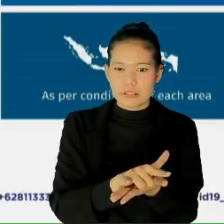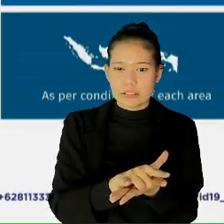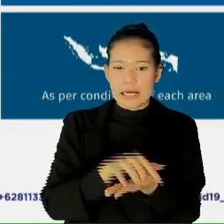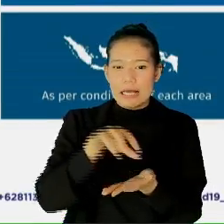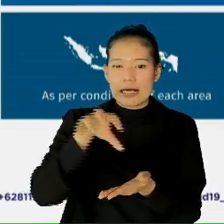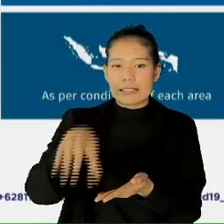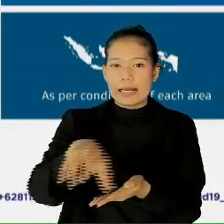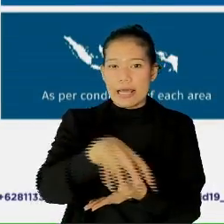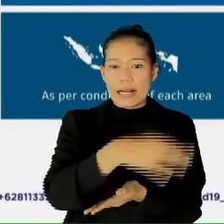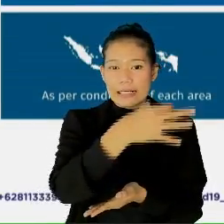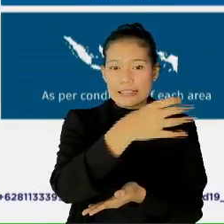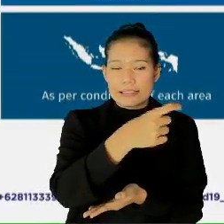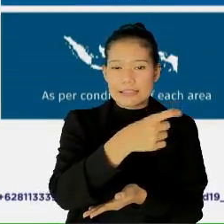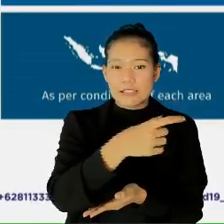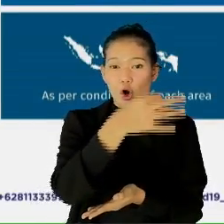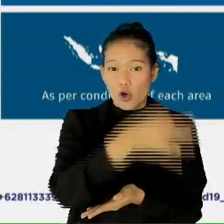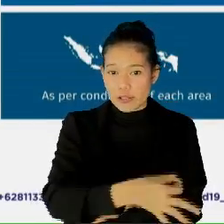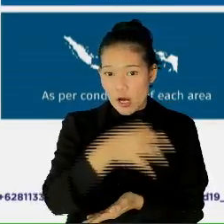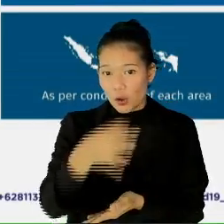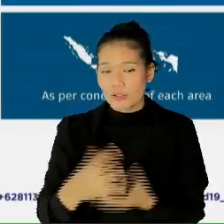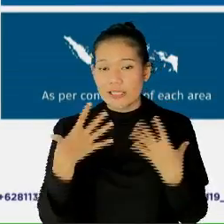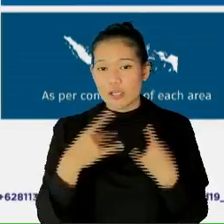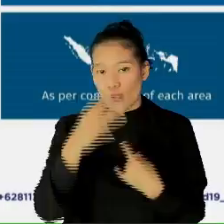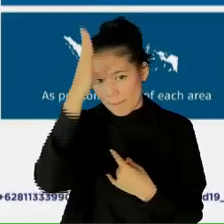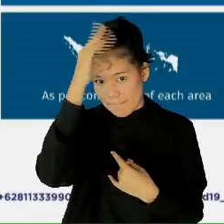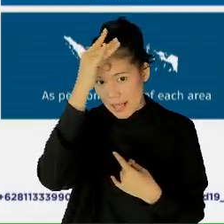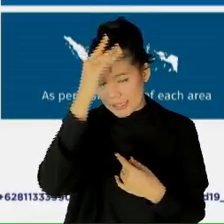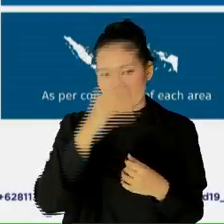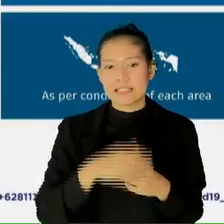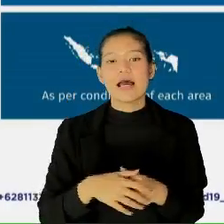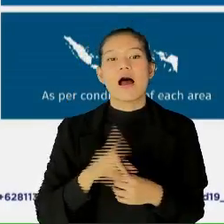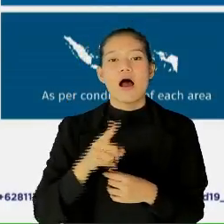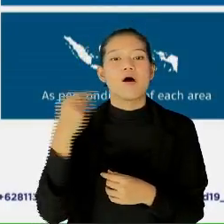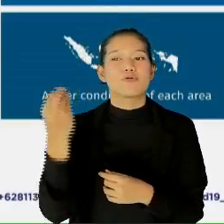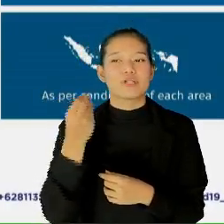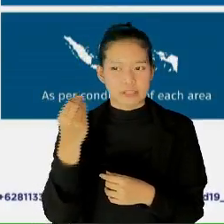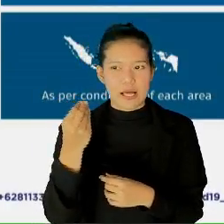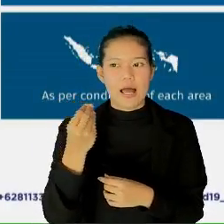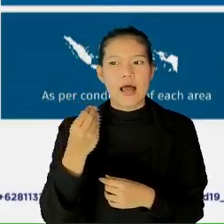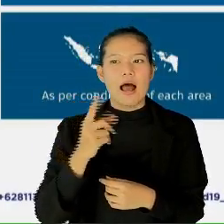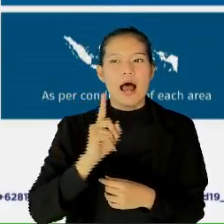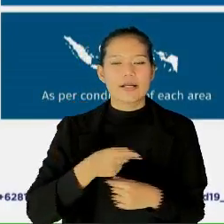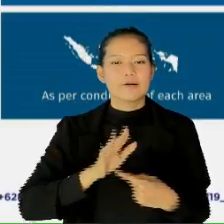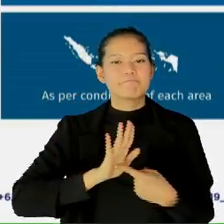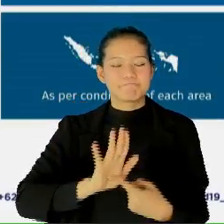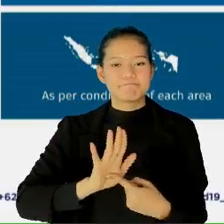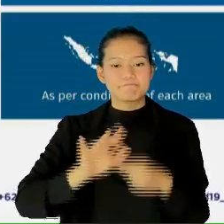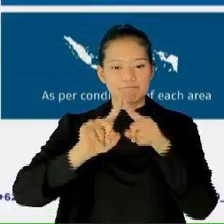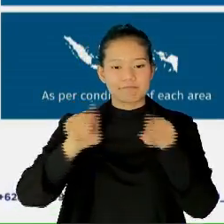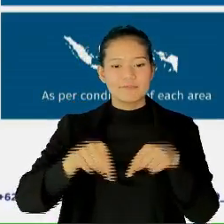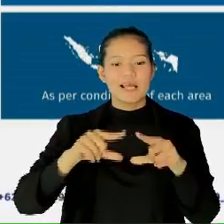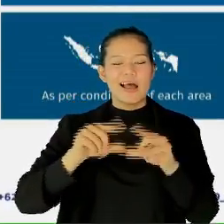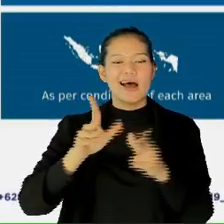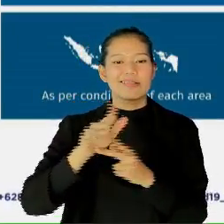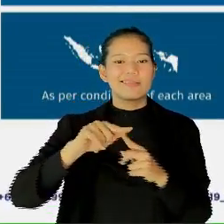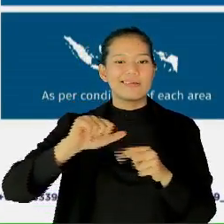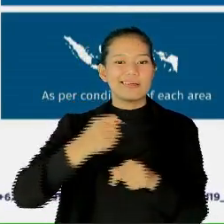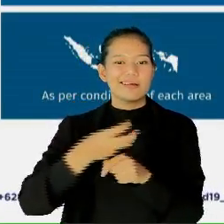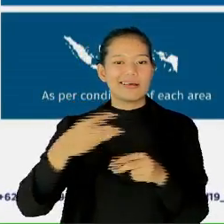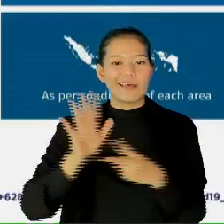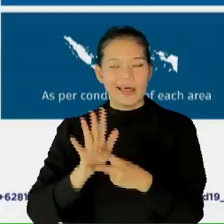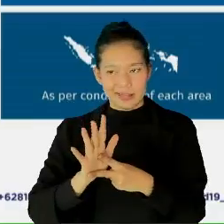or intercity travel within Java and Bali. Travelers have an option to provide antigen test result